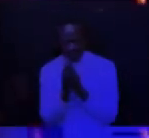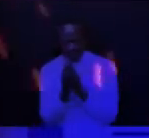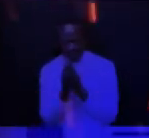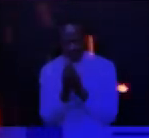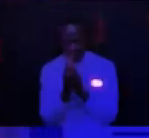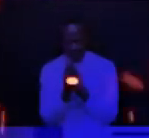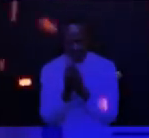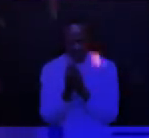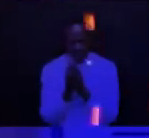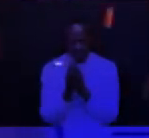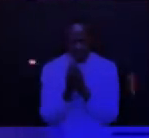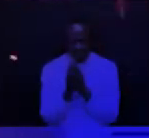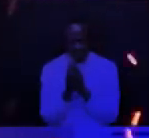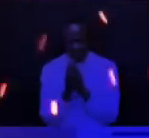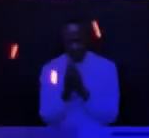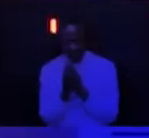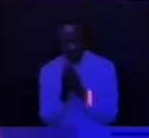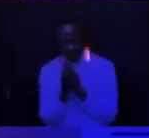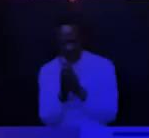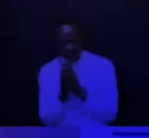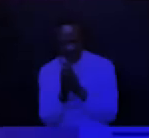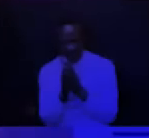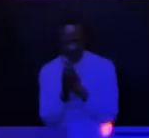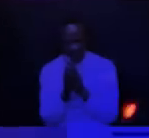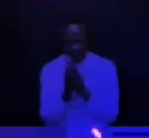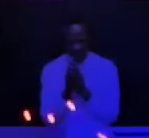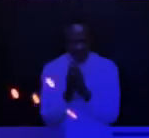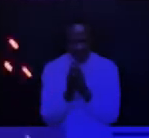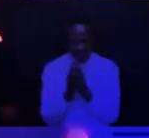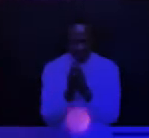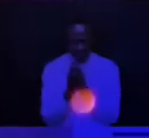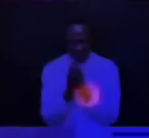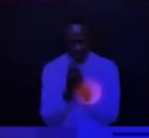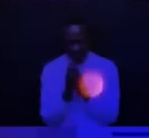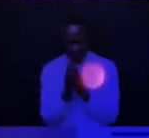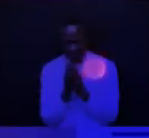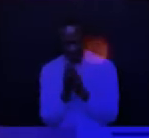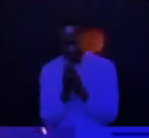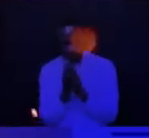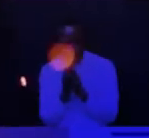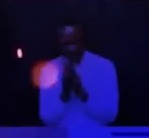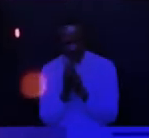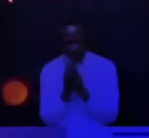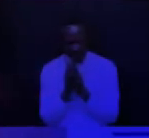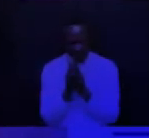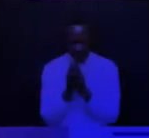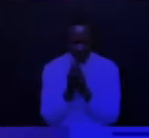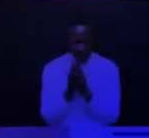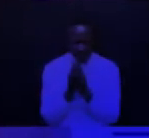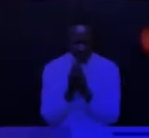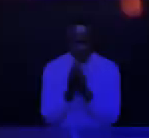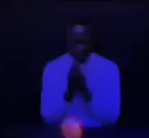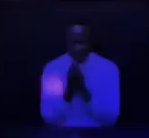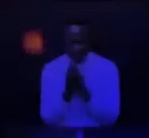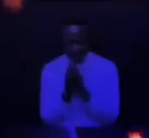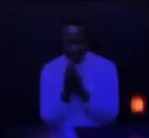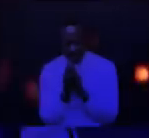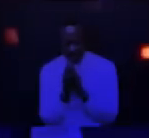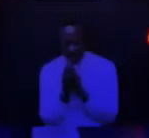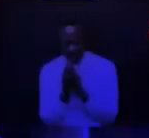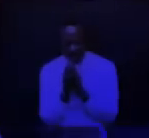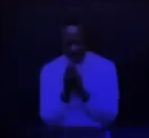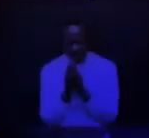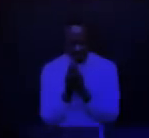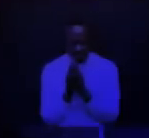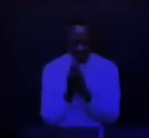of Jesus. Have mercy, O God. Have mercy, O God, and help us, O God,